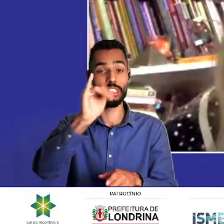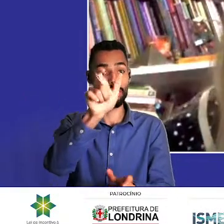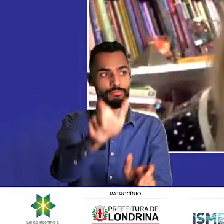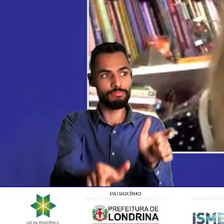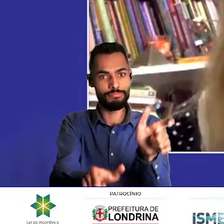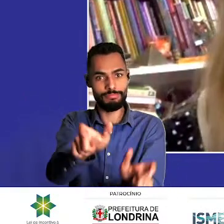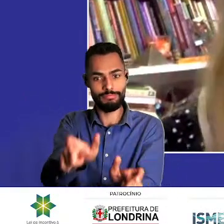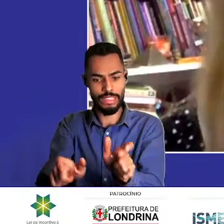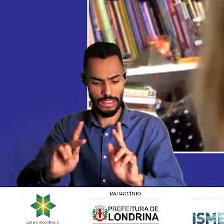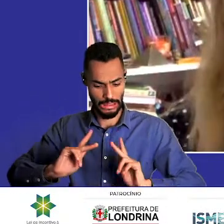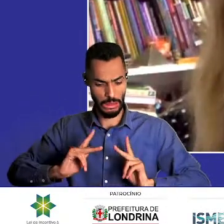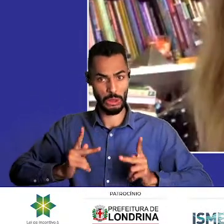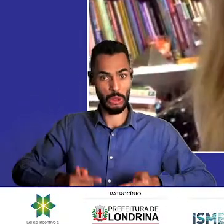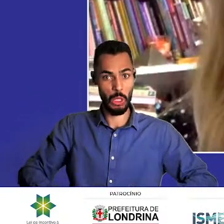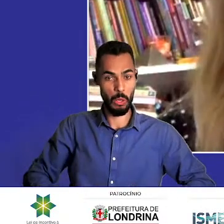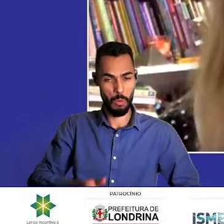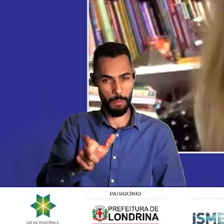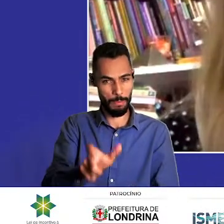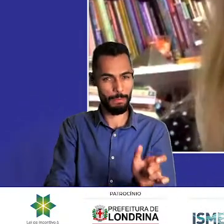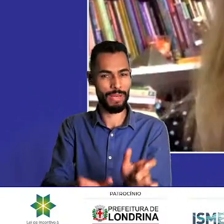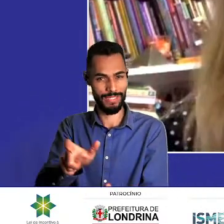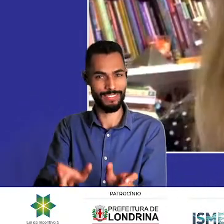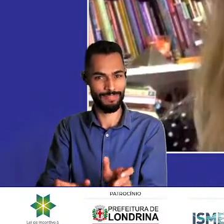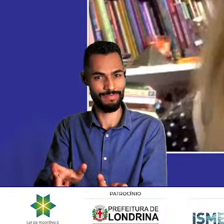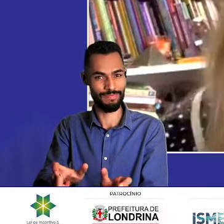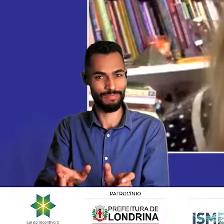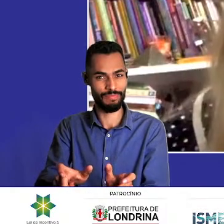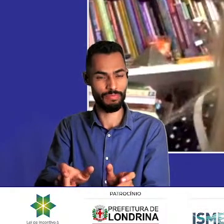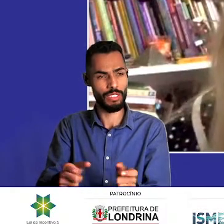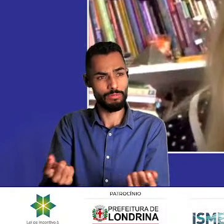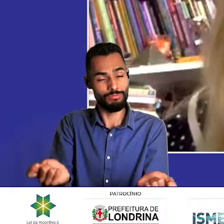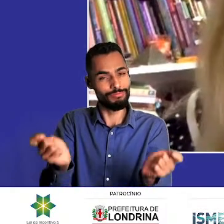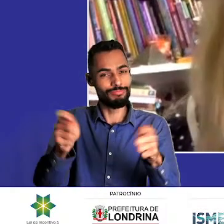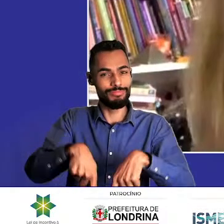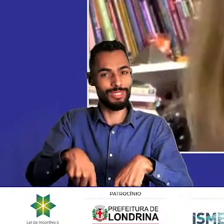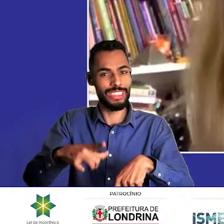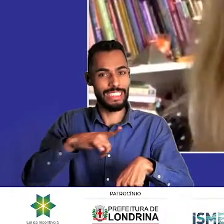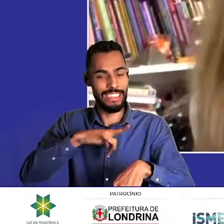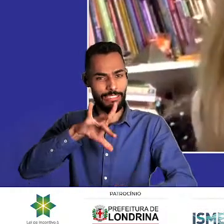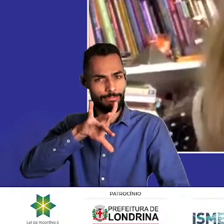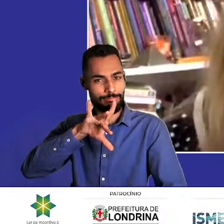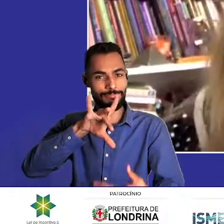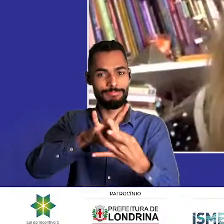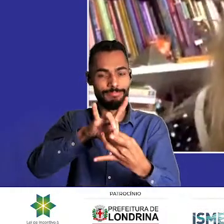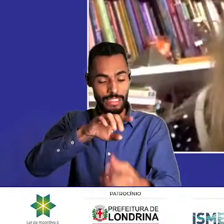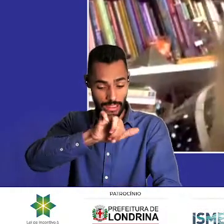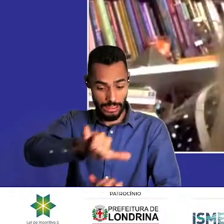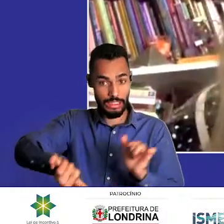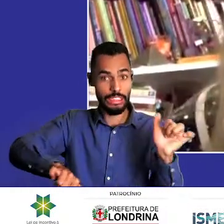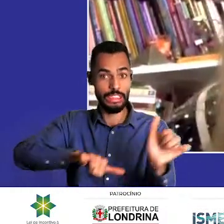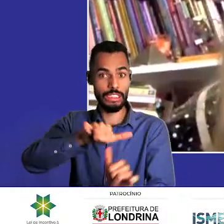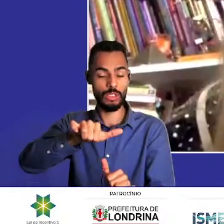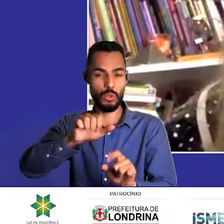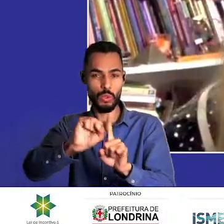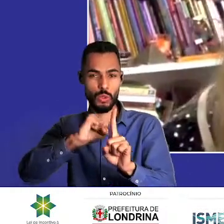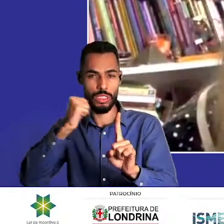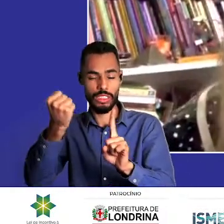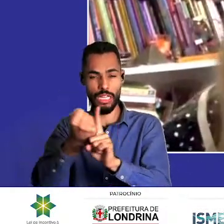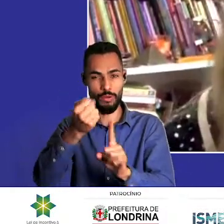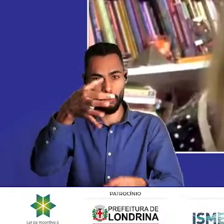of social transformation and justice. The theme of the seminar is diversity